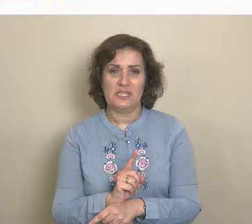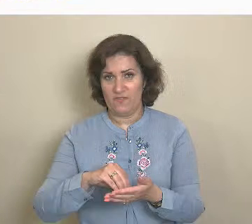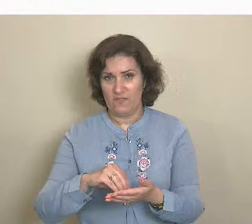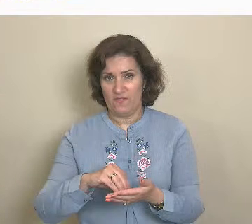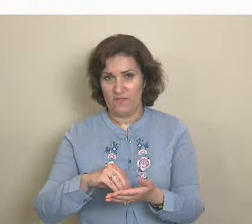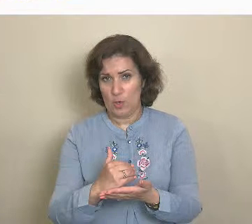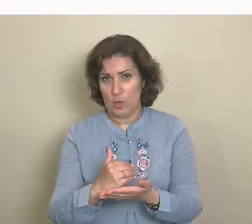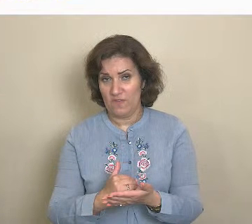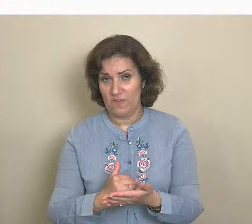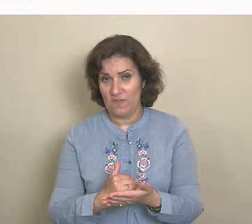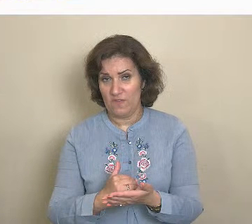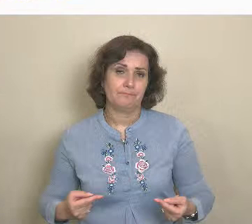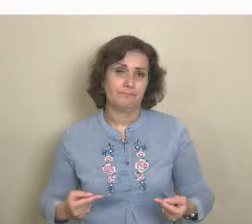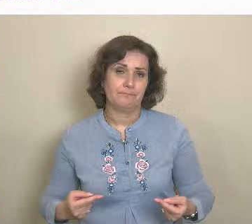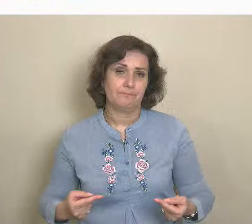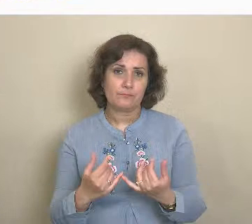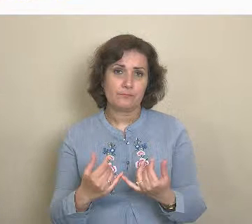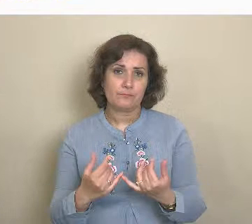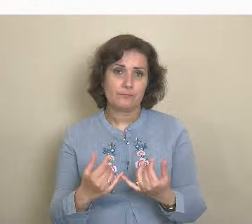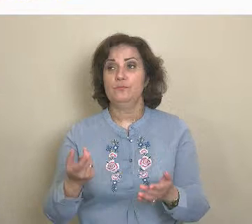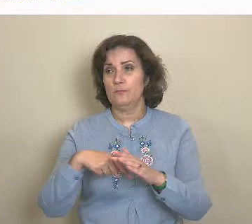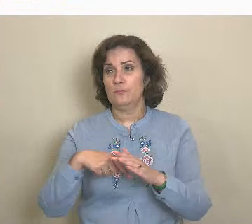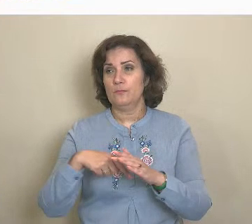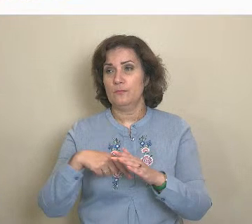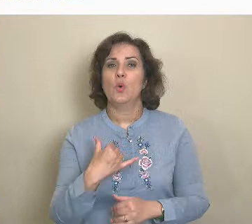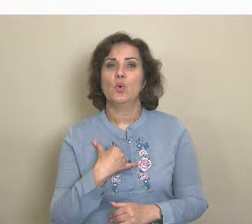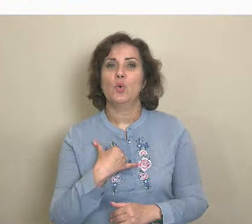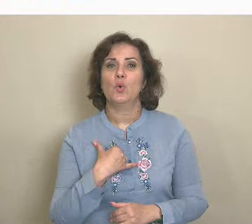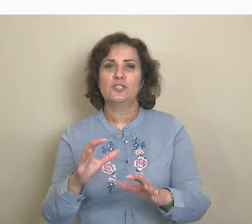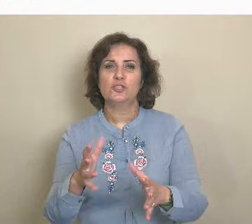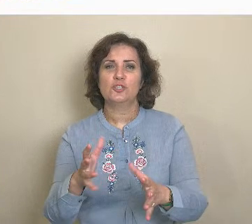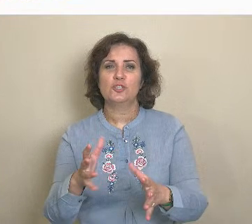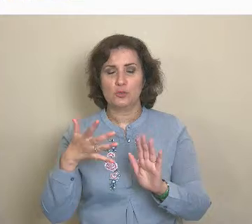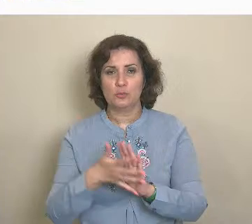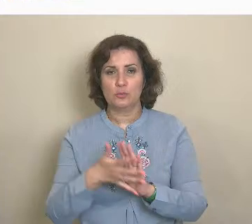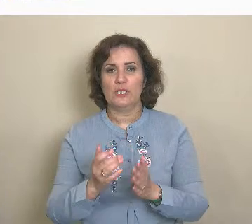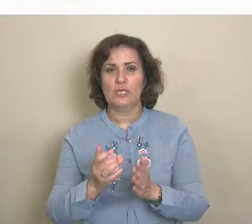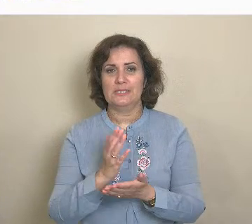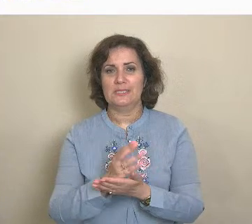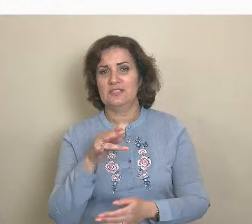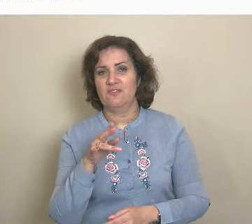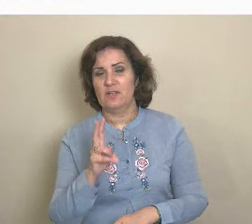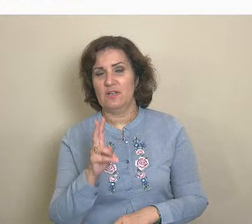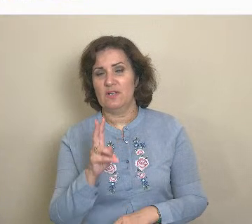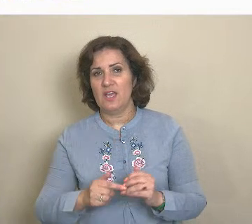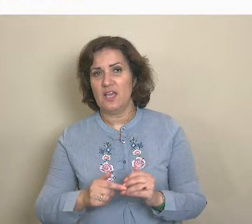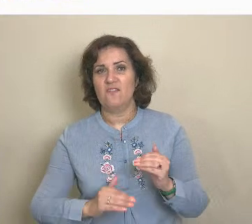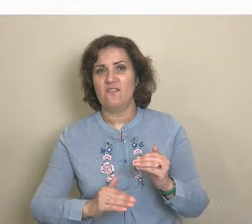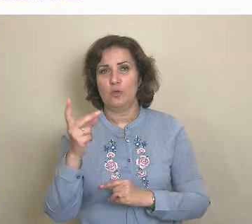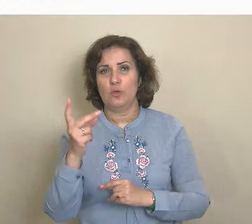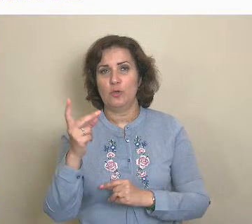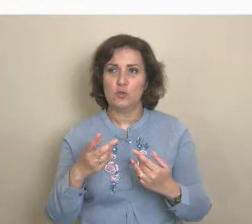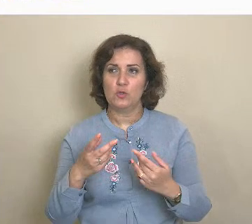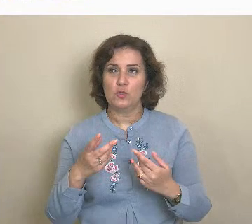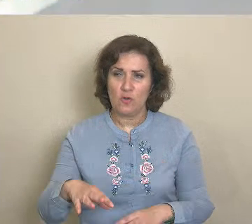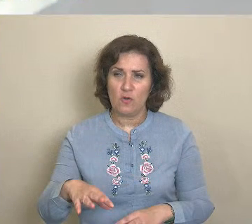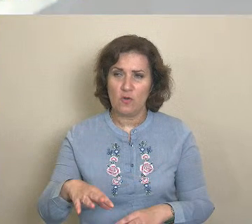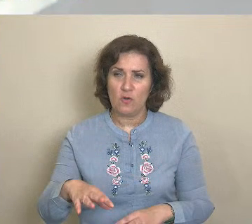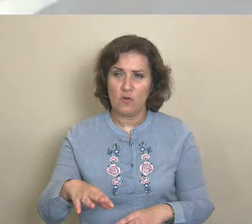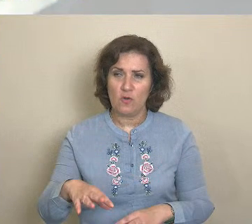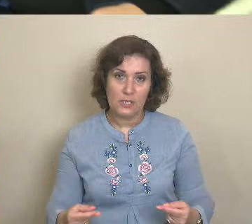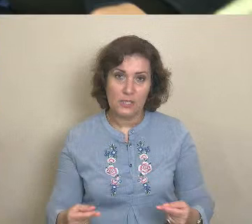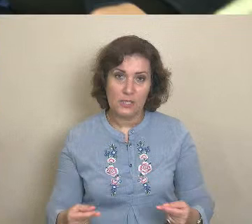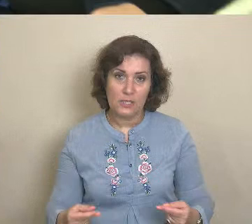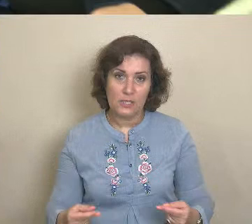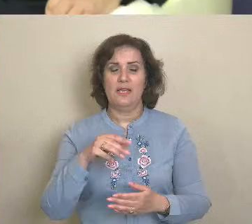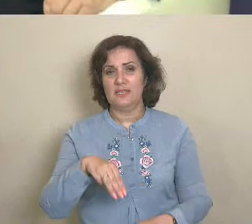would clearly establish or governs this issue. So we clearly understand that the CEC is